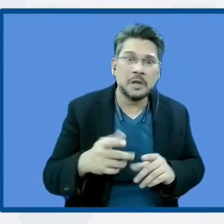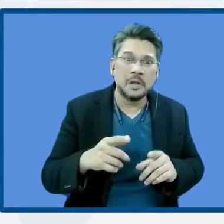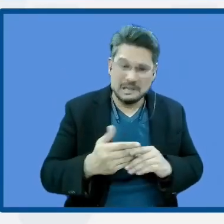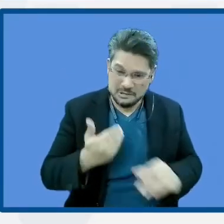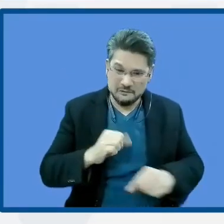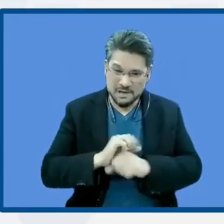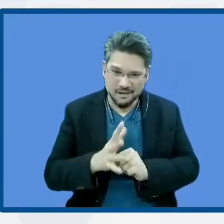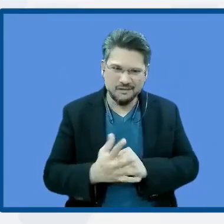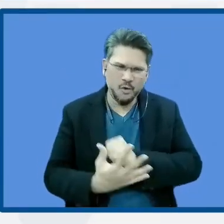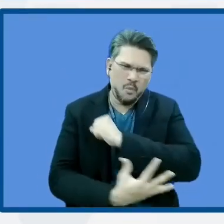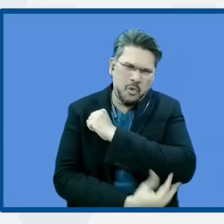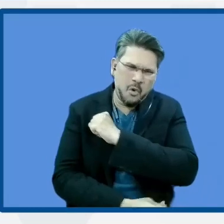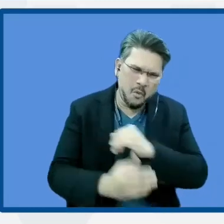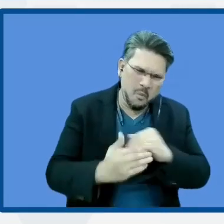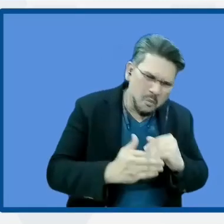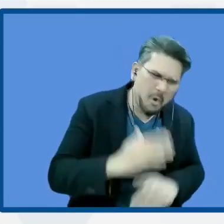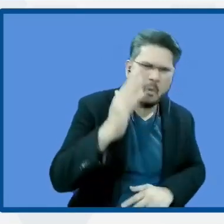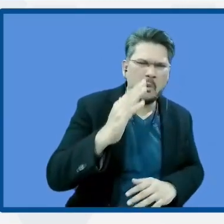and inequalities?